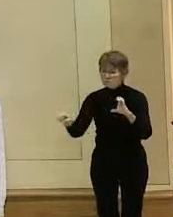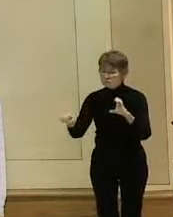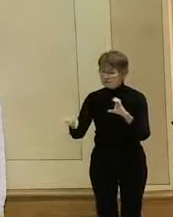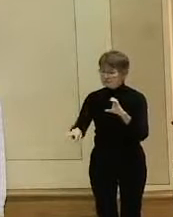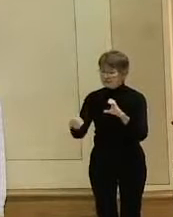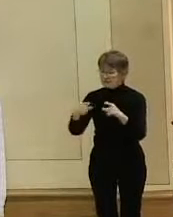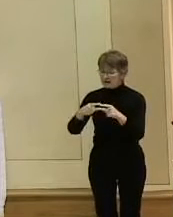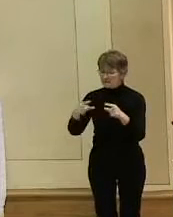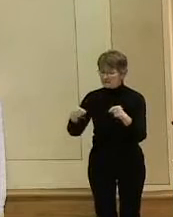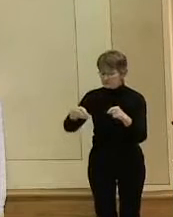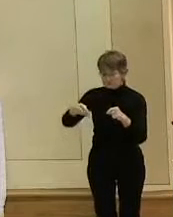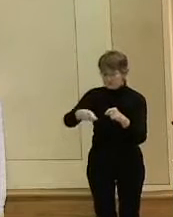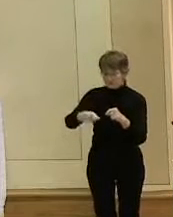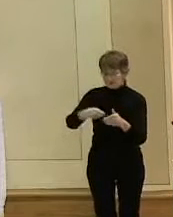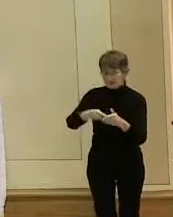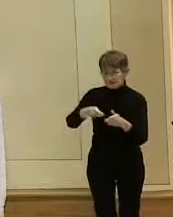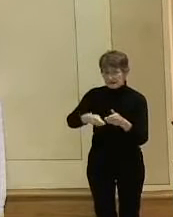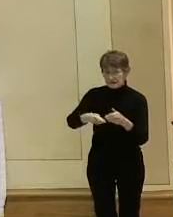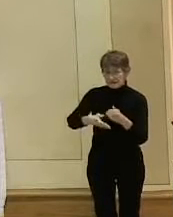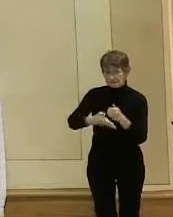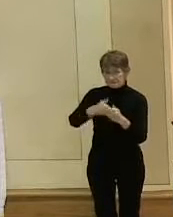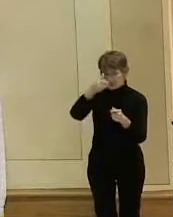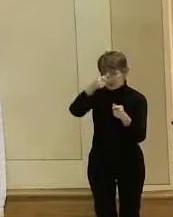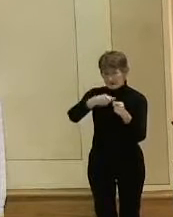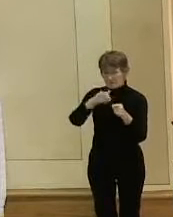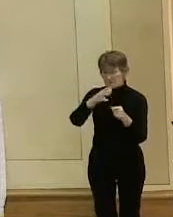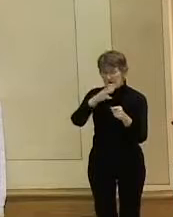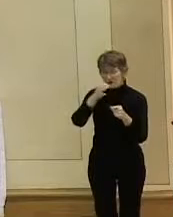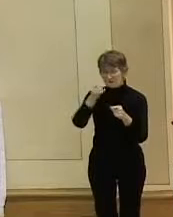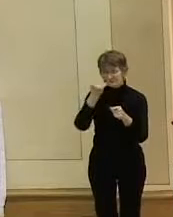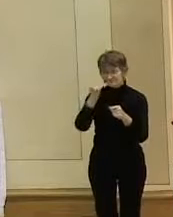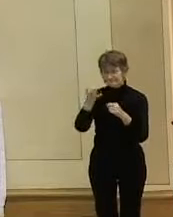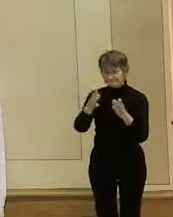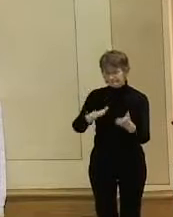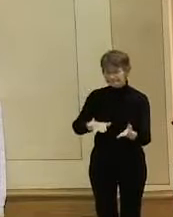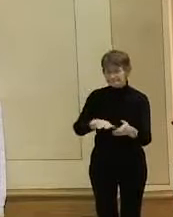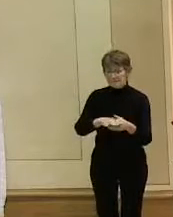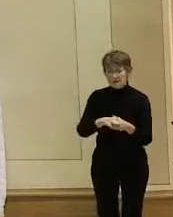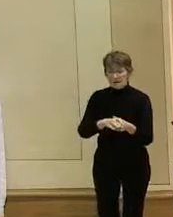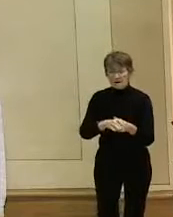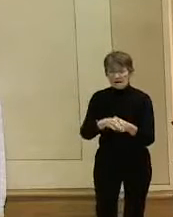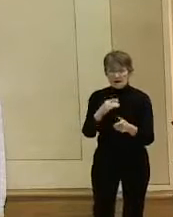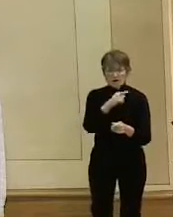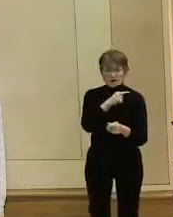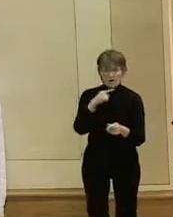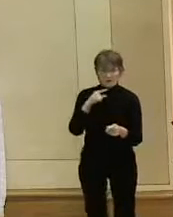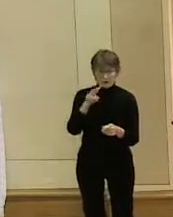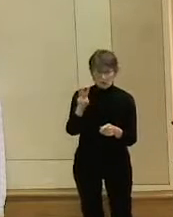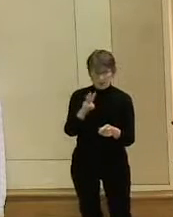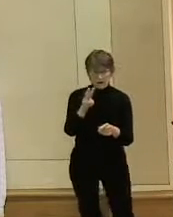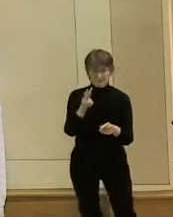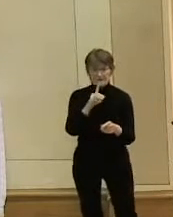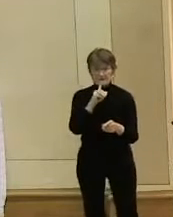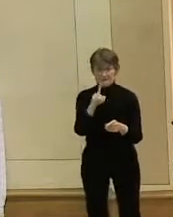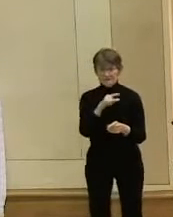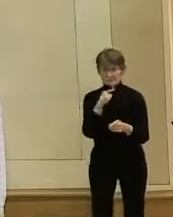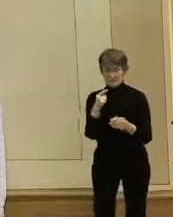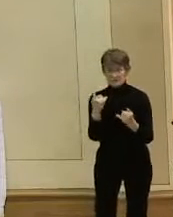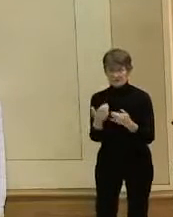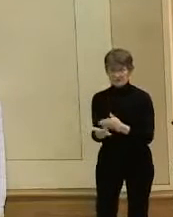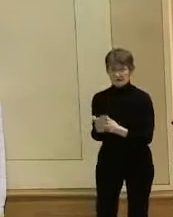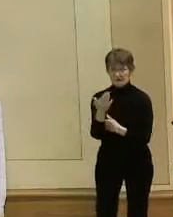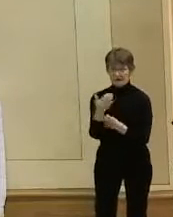to make a Mother's Day Mass in remembrance of your mother. Father Wilhelm is the celebrant for this